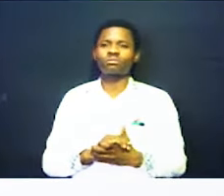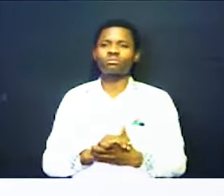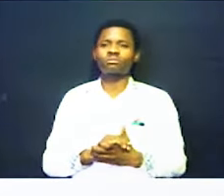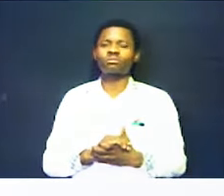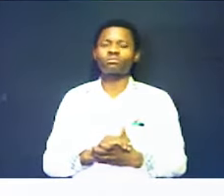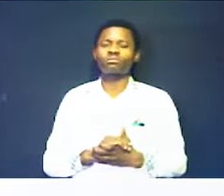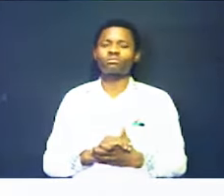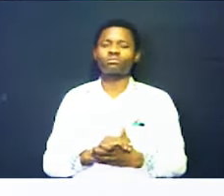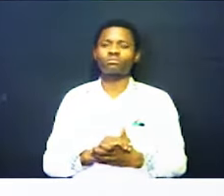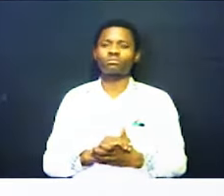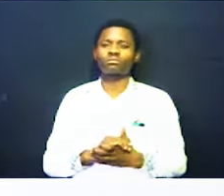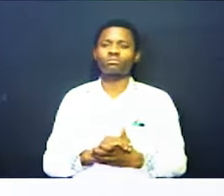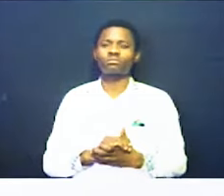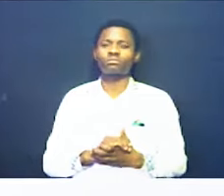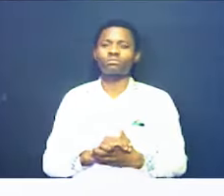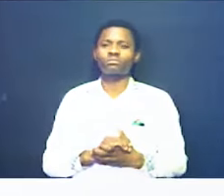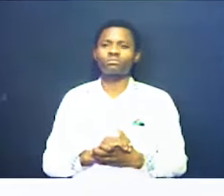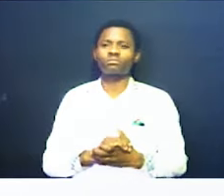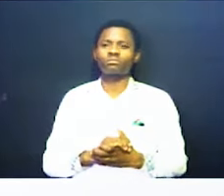regulations.